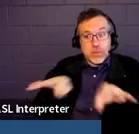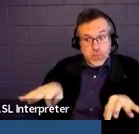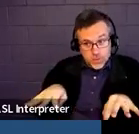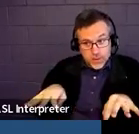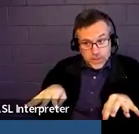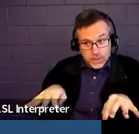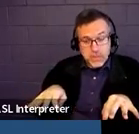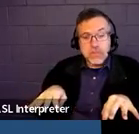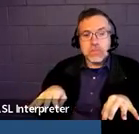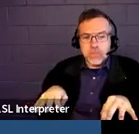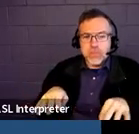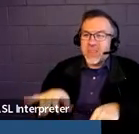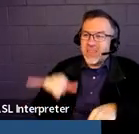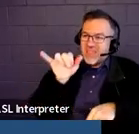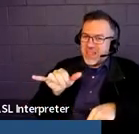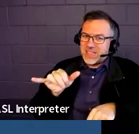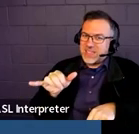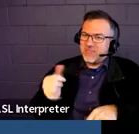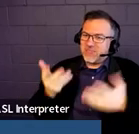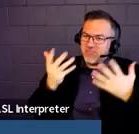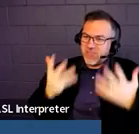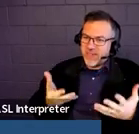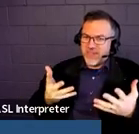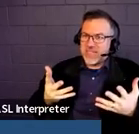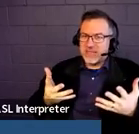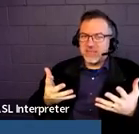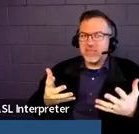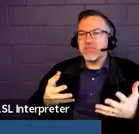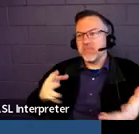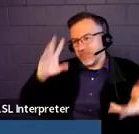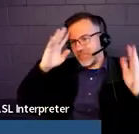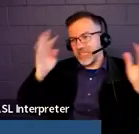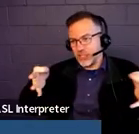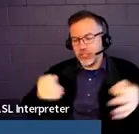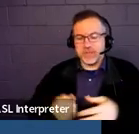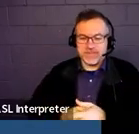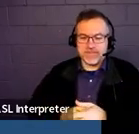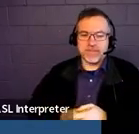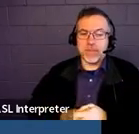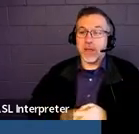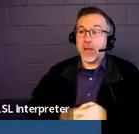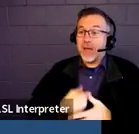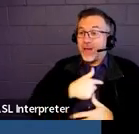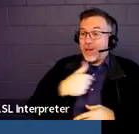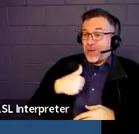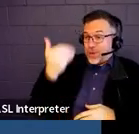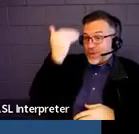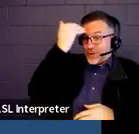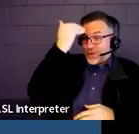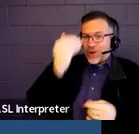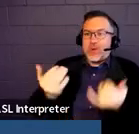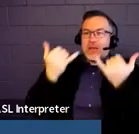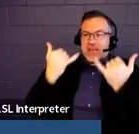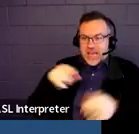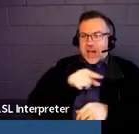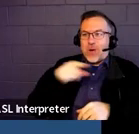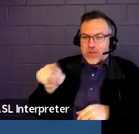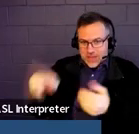So that's a heavy decision to be made, because we know that now that they graduate, these